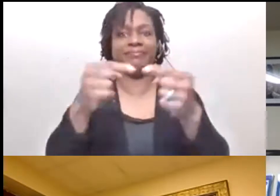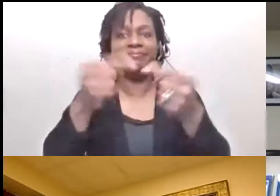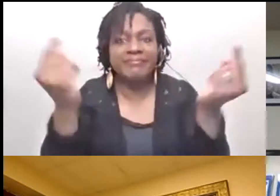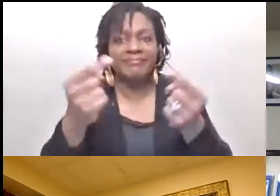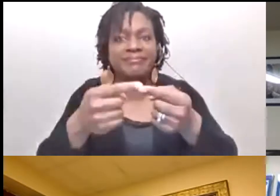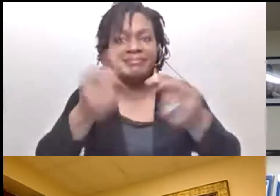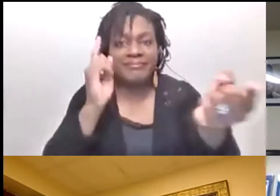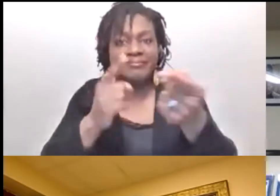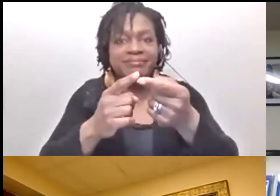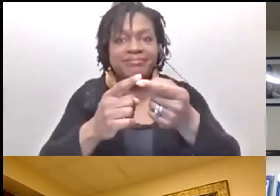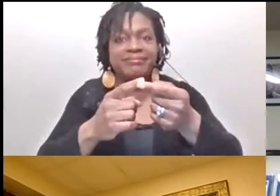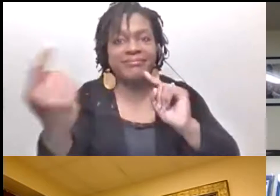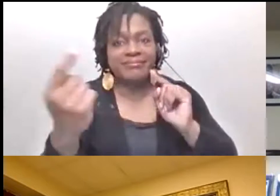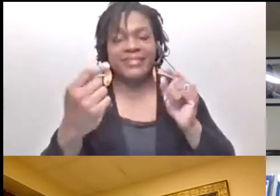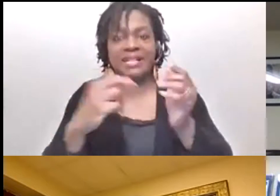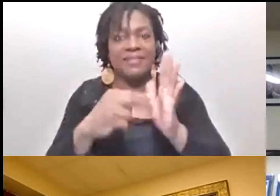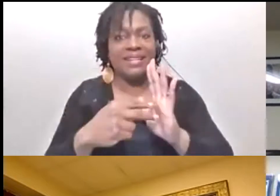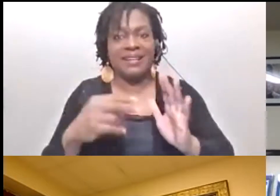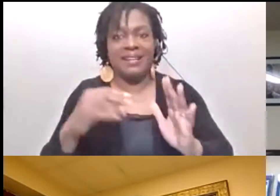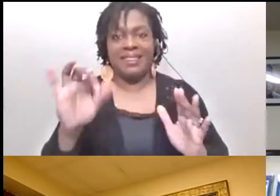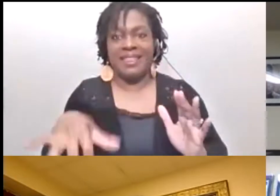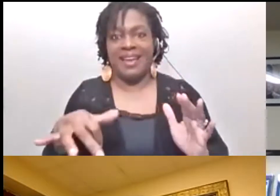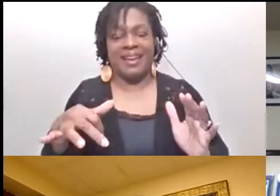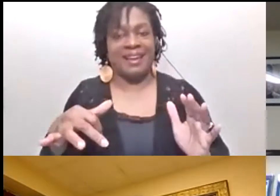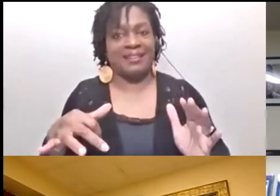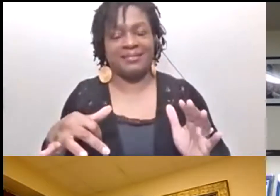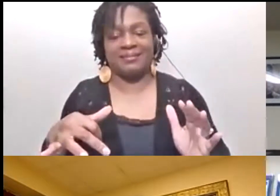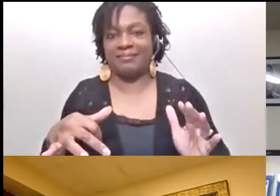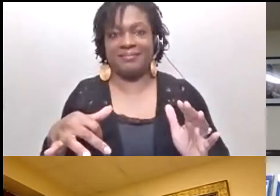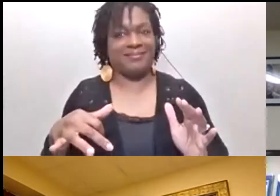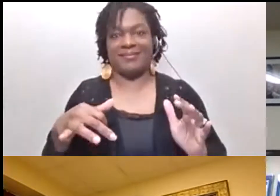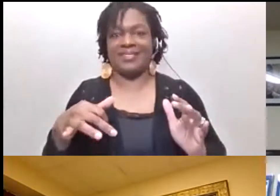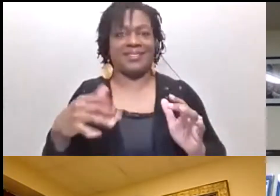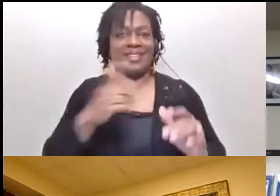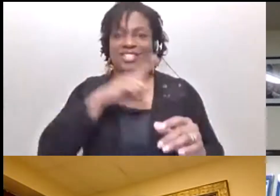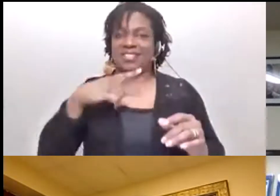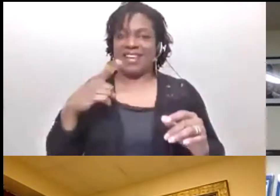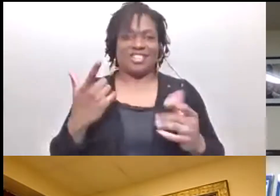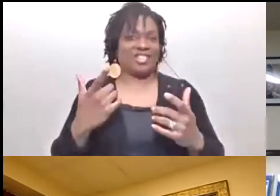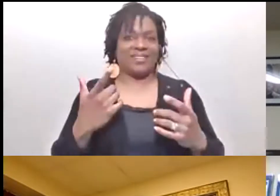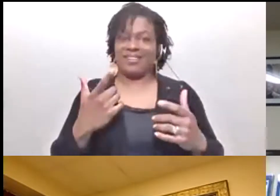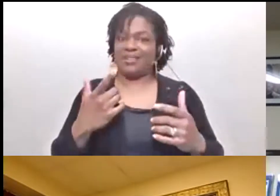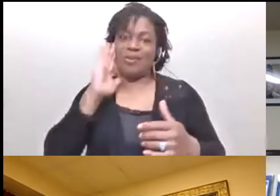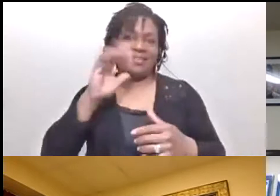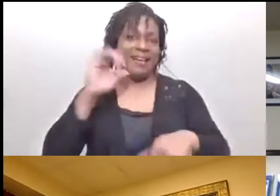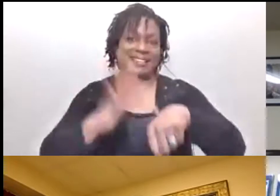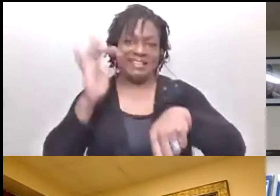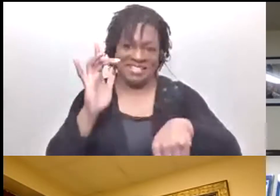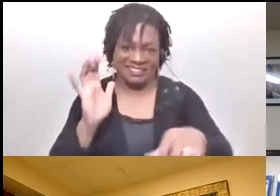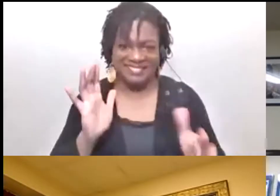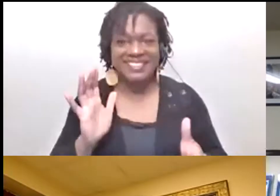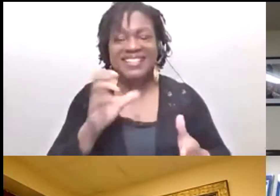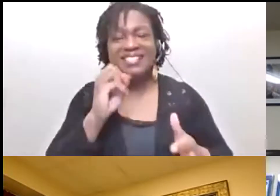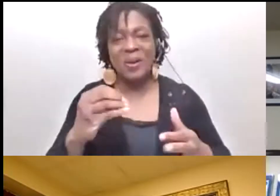hot potato, and there's so many other hot potatoes out there. So I think the dialogue has to continue, and we have to reach some type